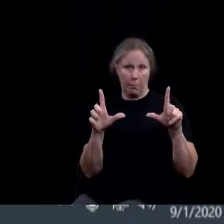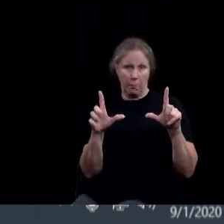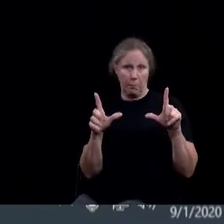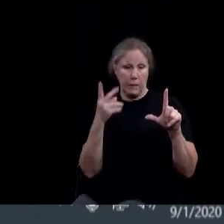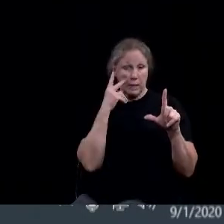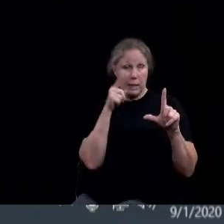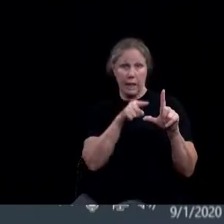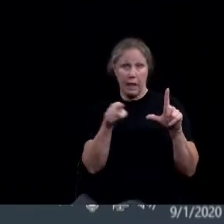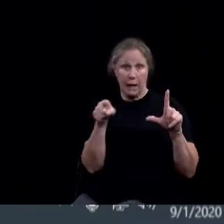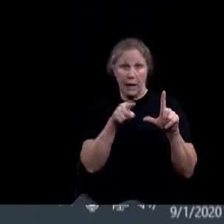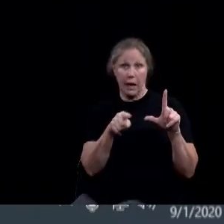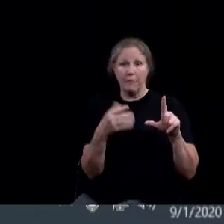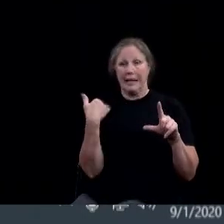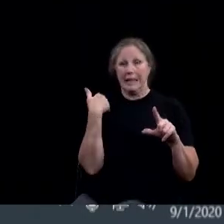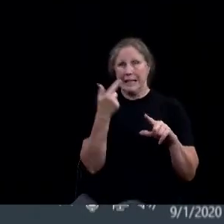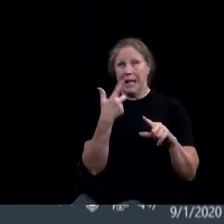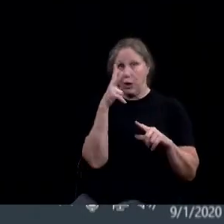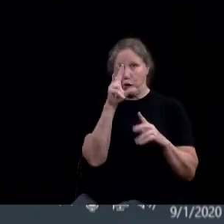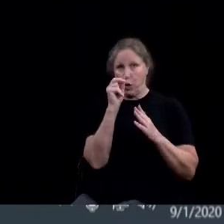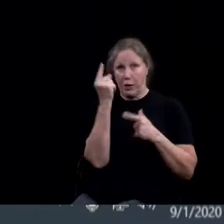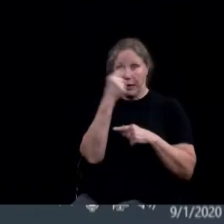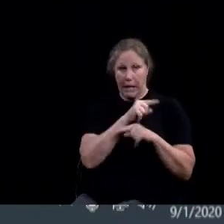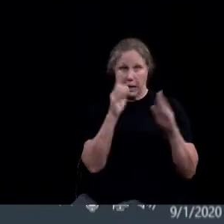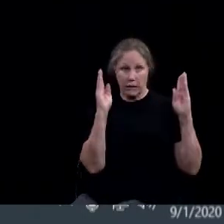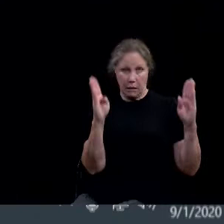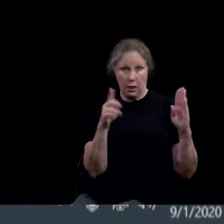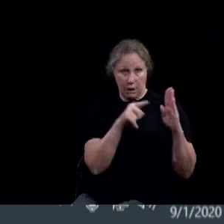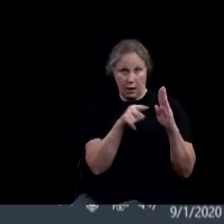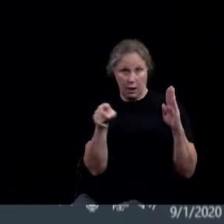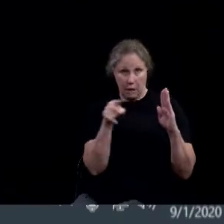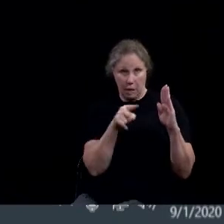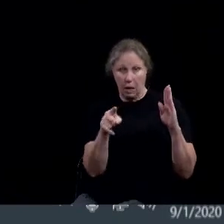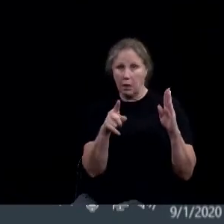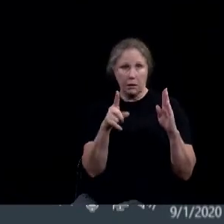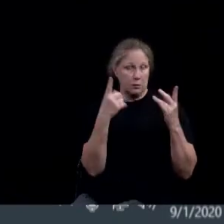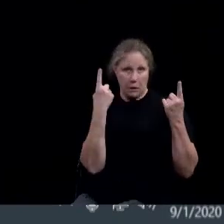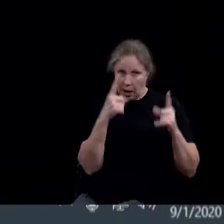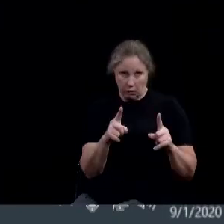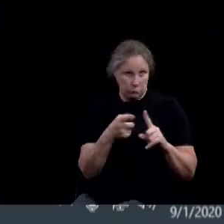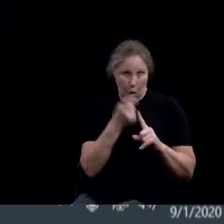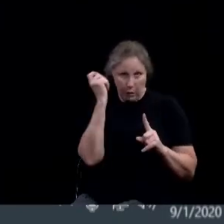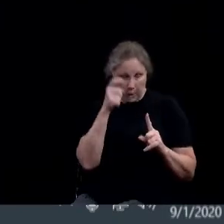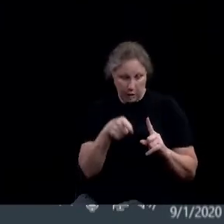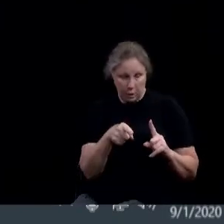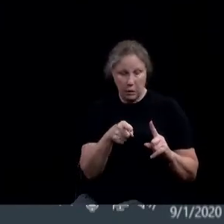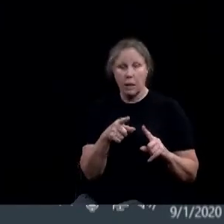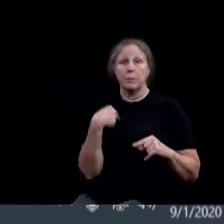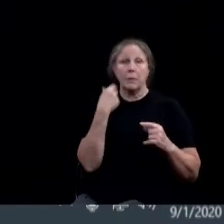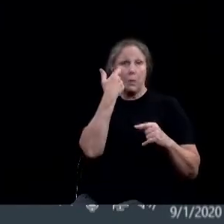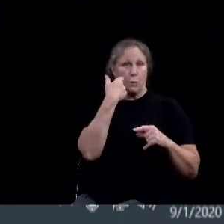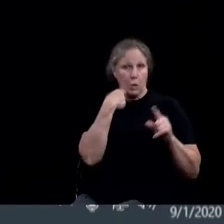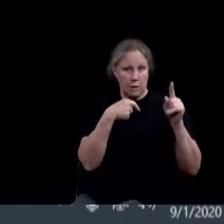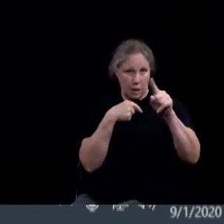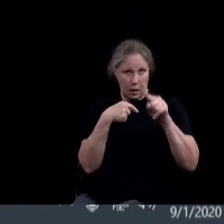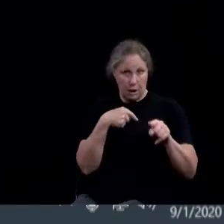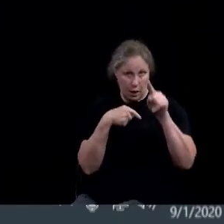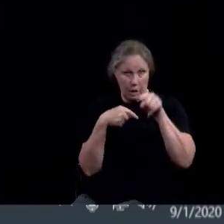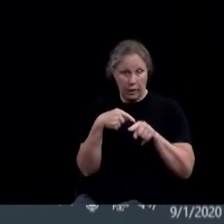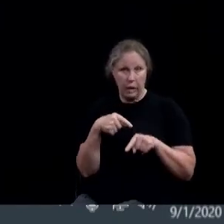So by default, you'll always be seeing the latest cases. So you can see that we have 550 cases